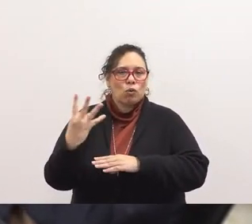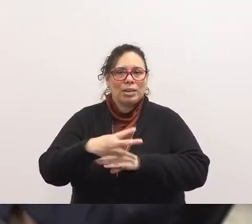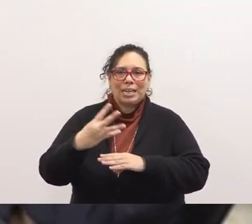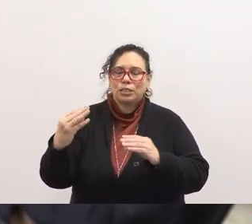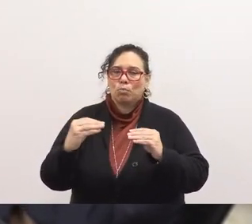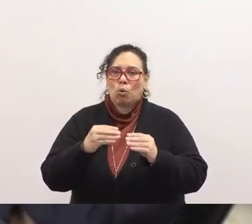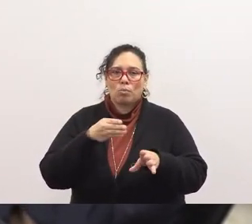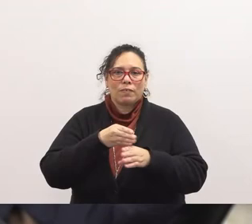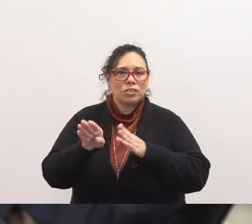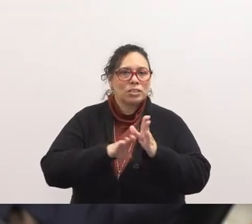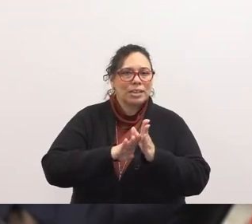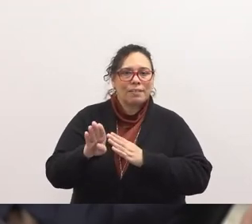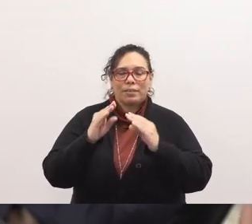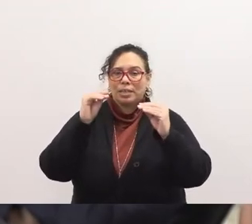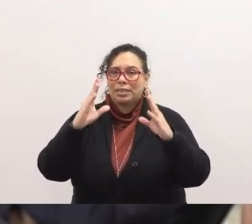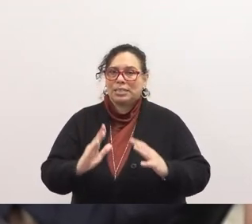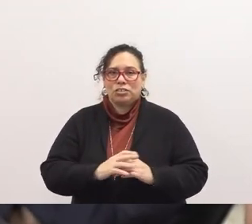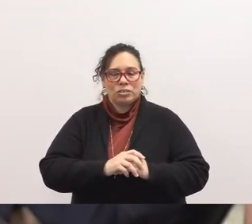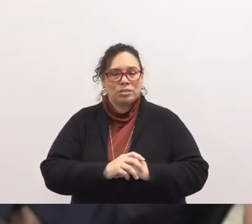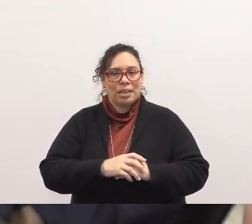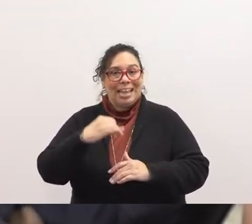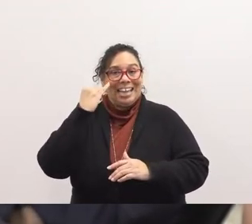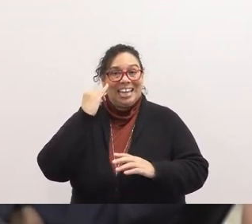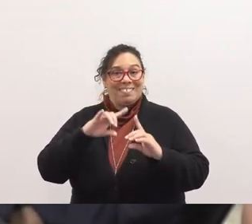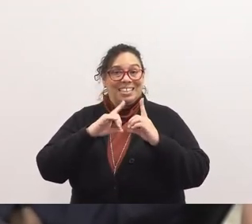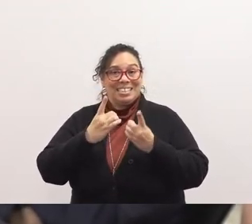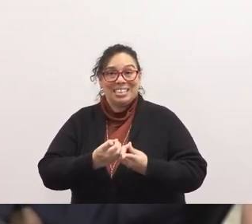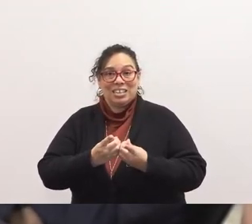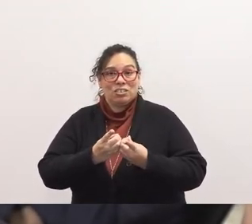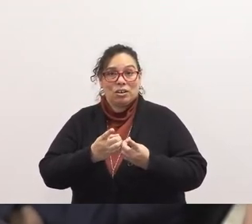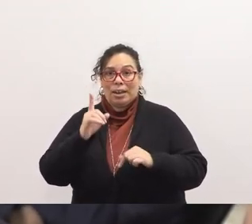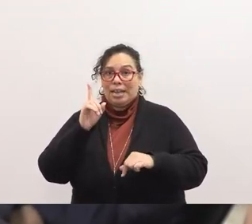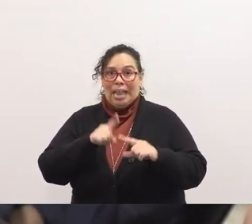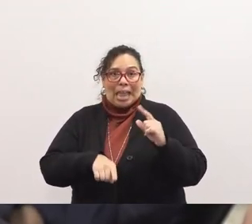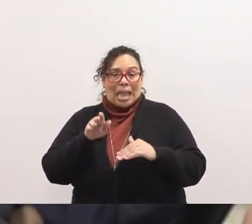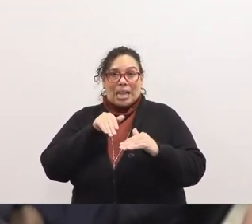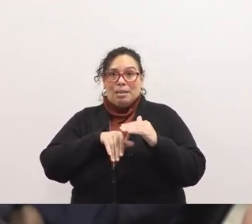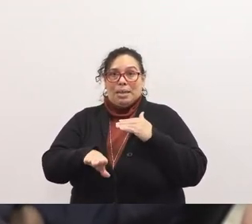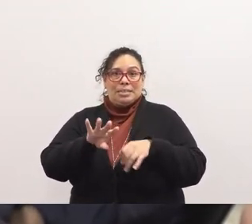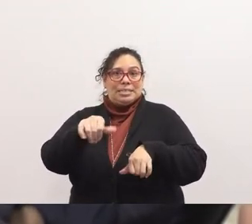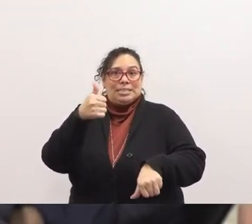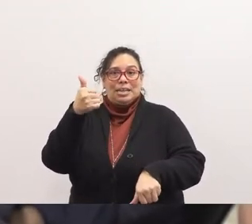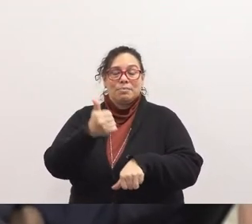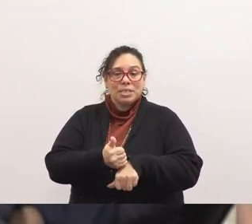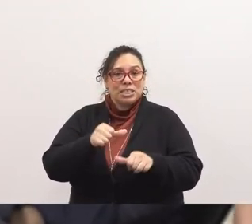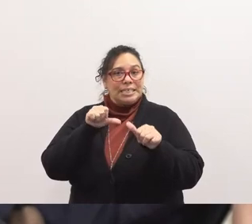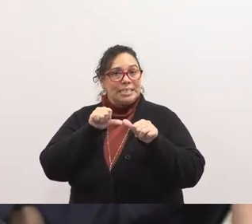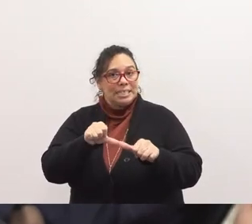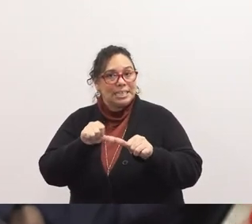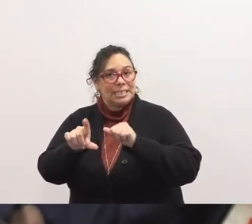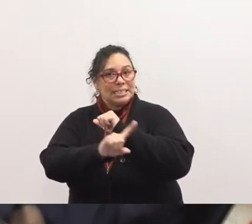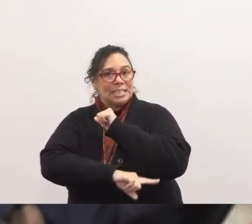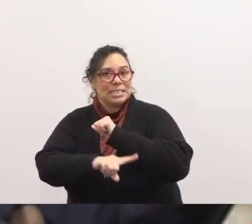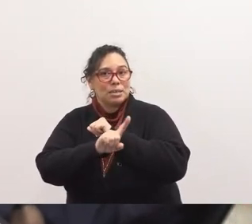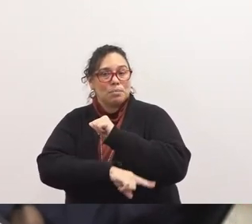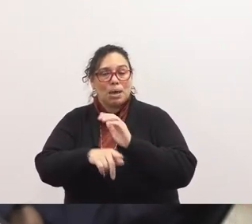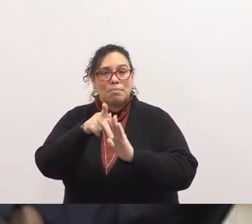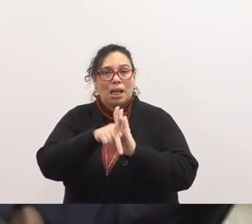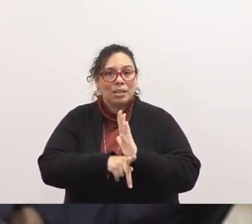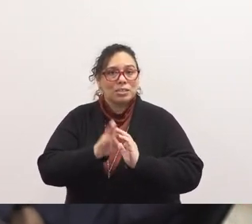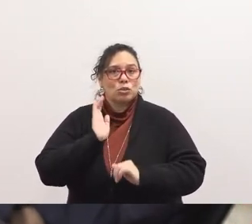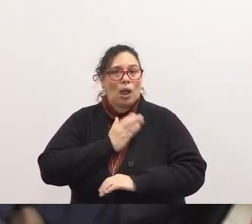professional development on the teachers. If the district can't come in and establish consistent discipline policies so